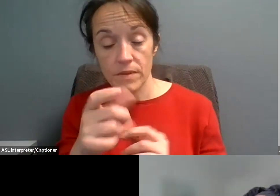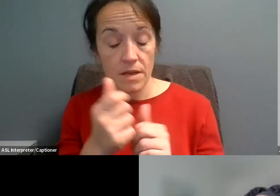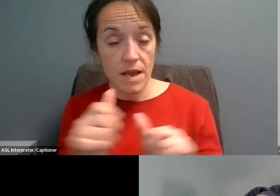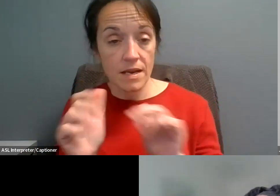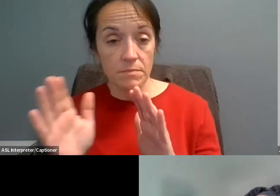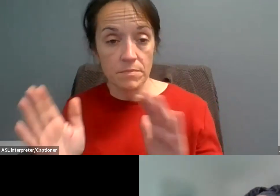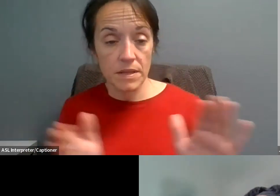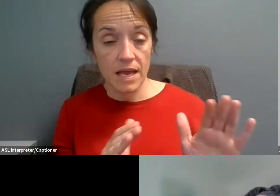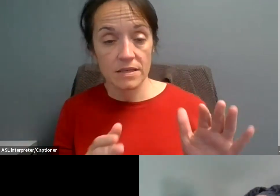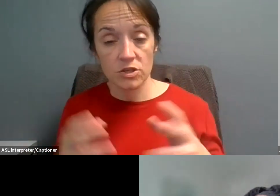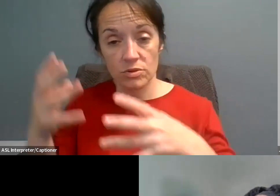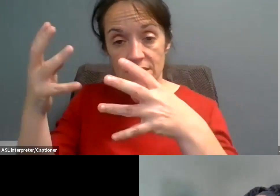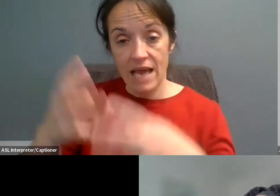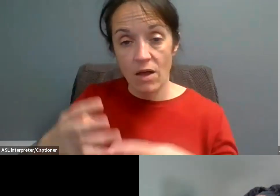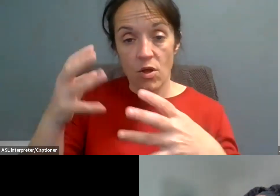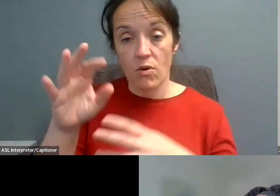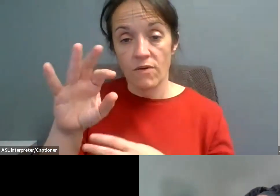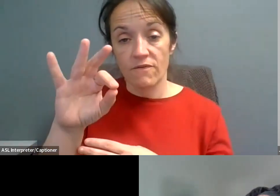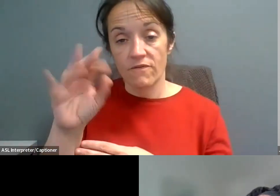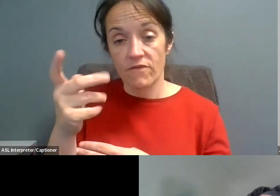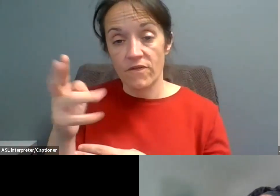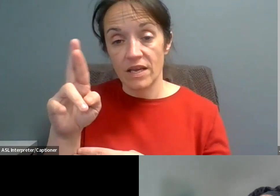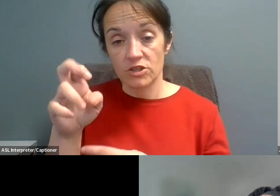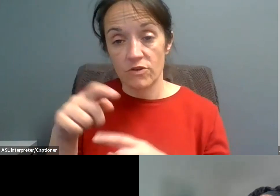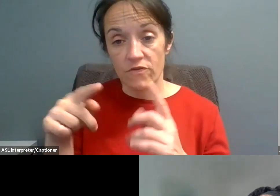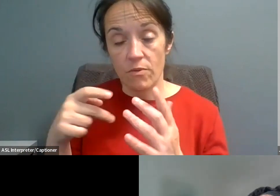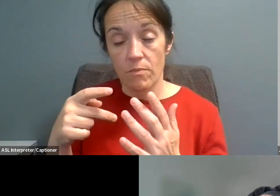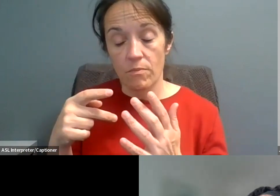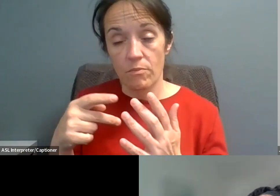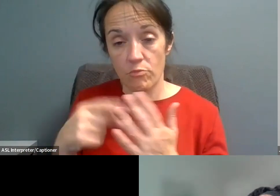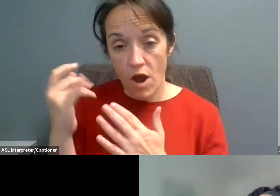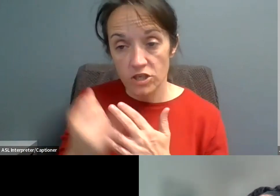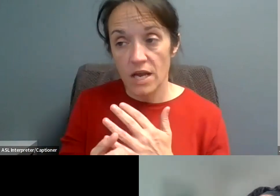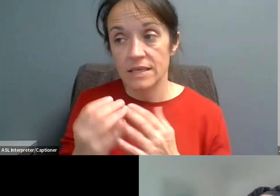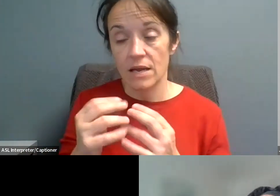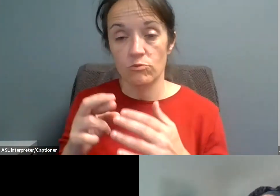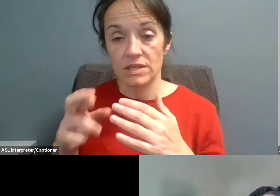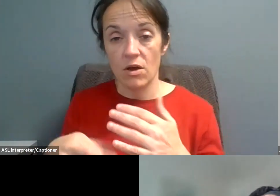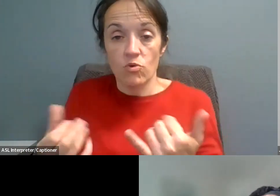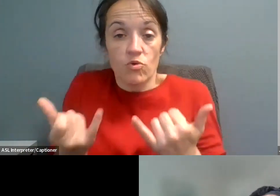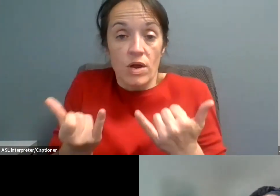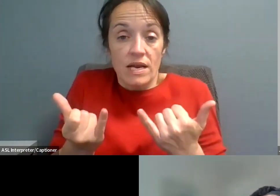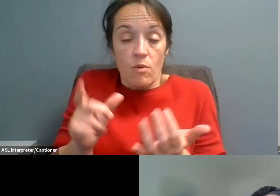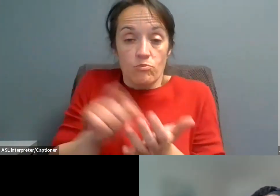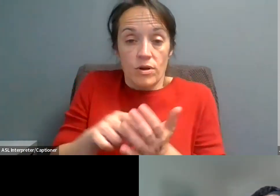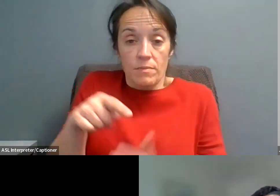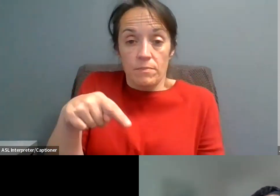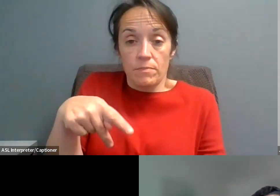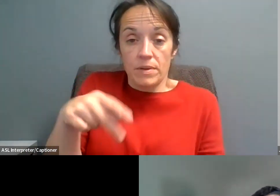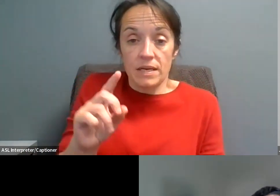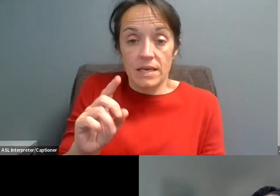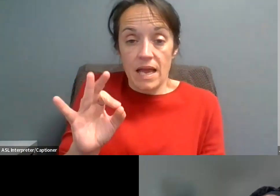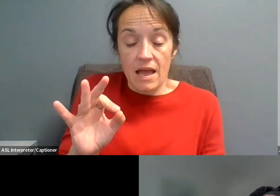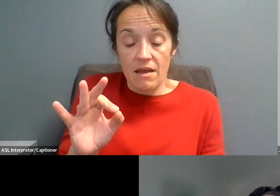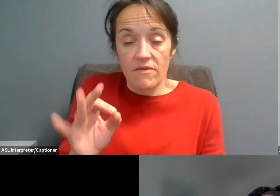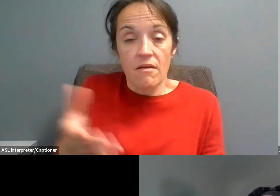download feature for projects and results currently print as PDF? I know the last time I downloaded